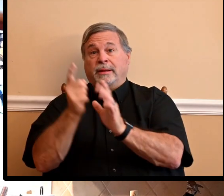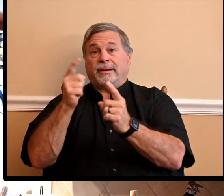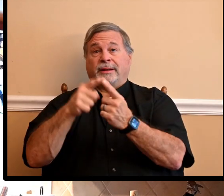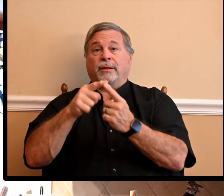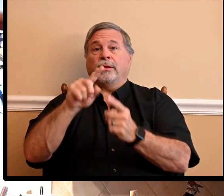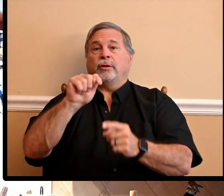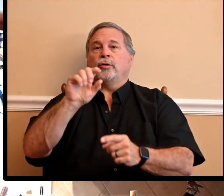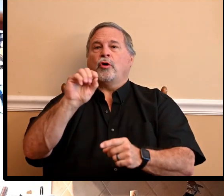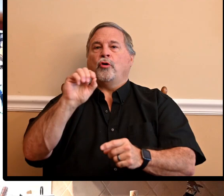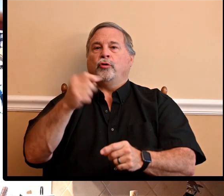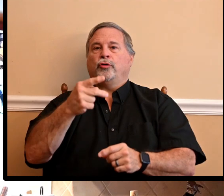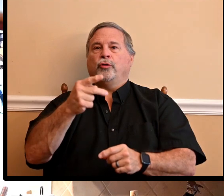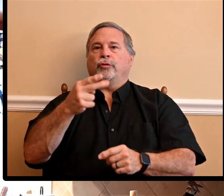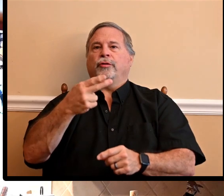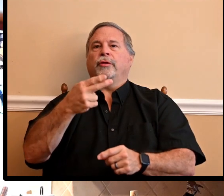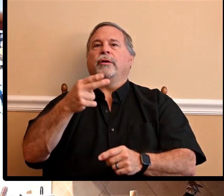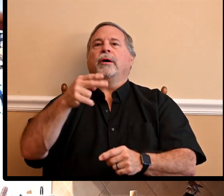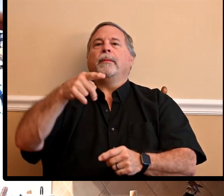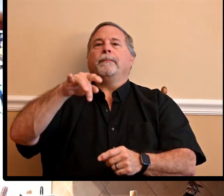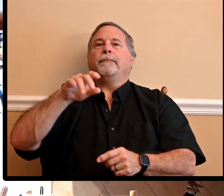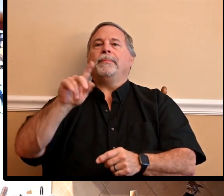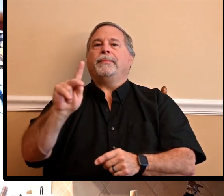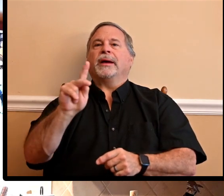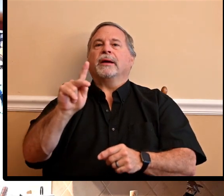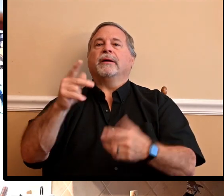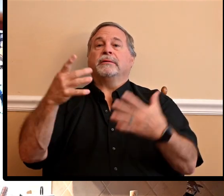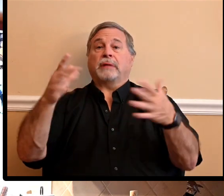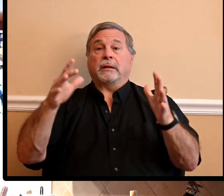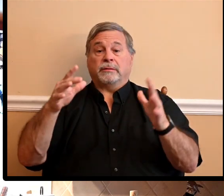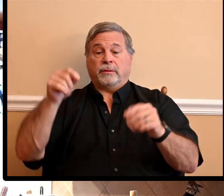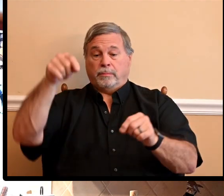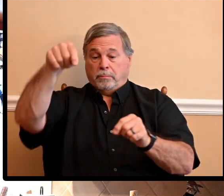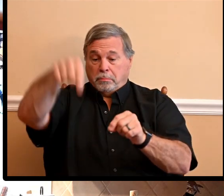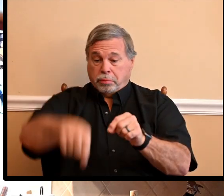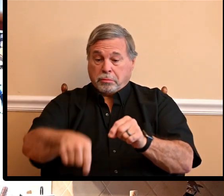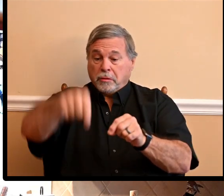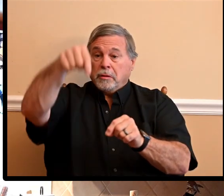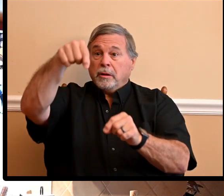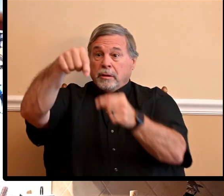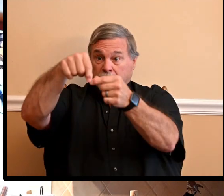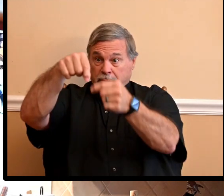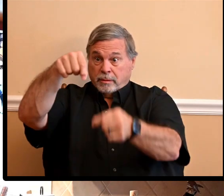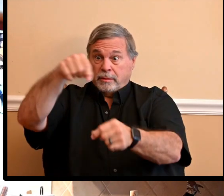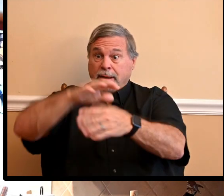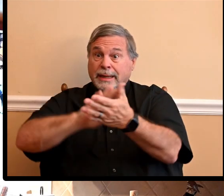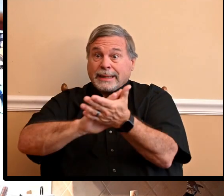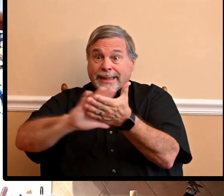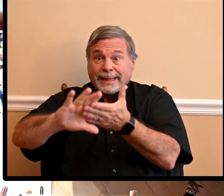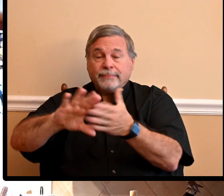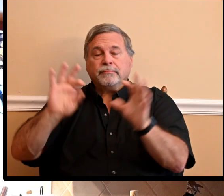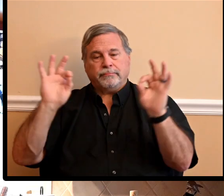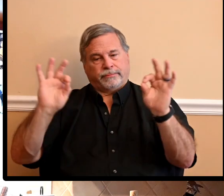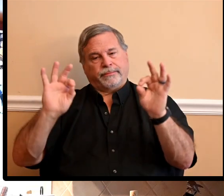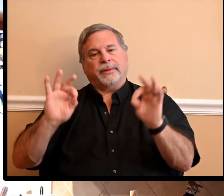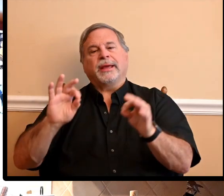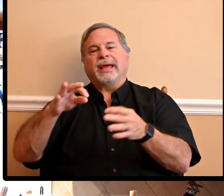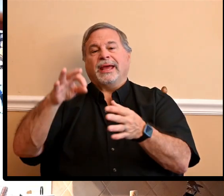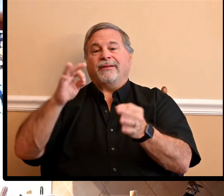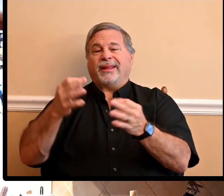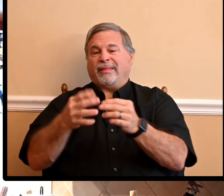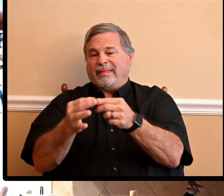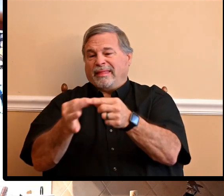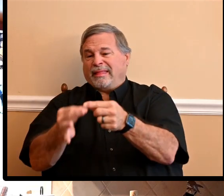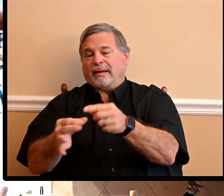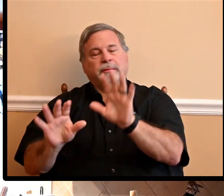45 minutes till it's toothpick done. If you don't know what that is, you stick a toothpick in the center, you pull it out, it should be clean. If it has anything